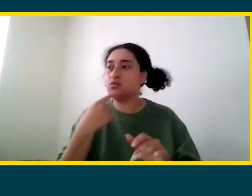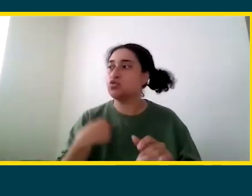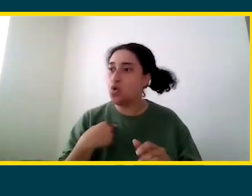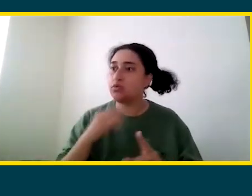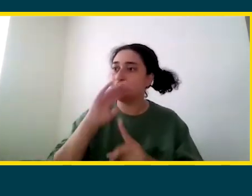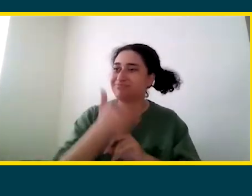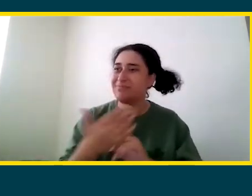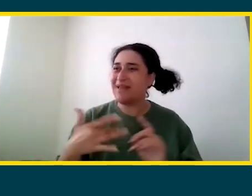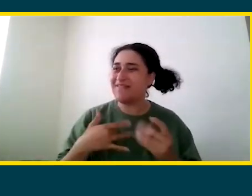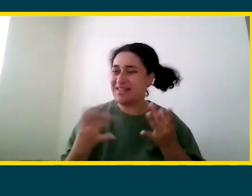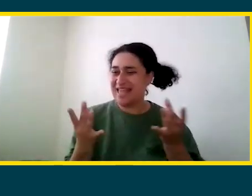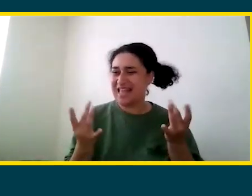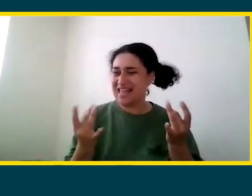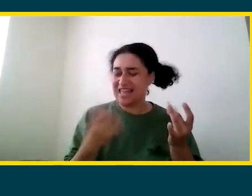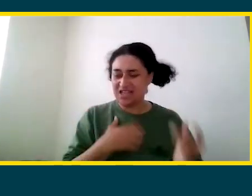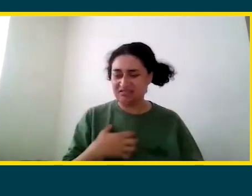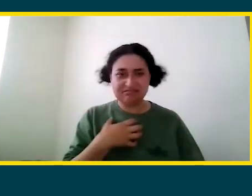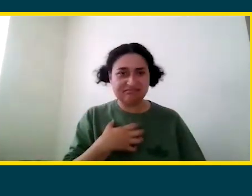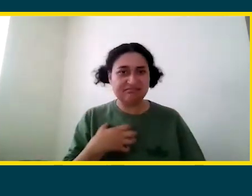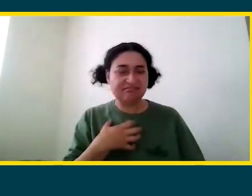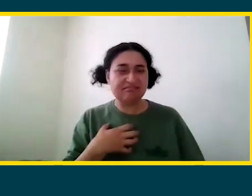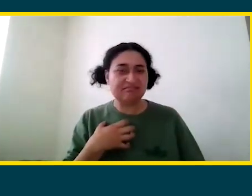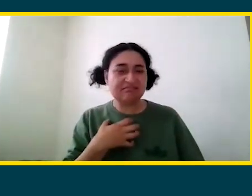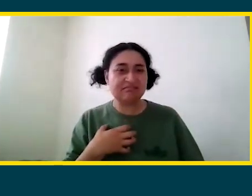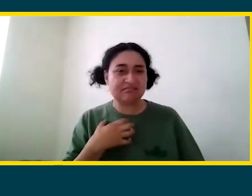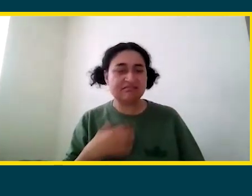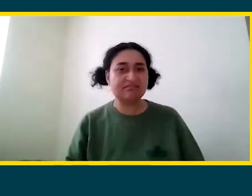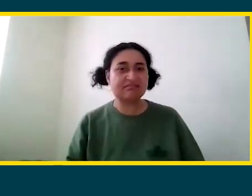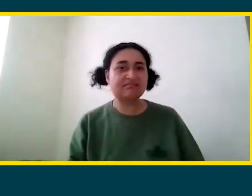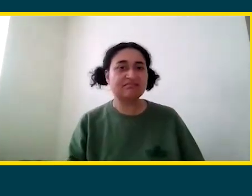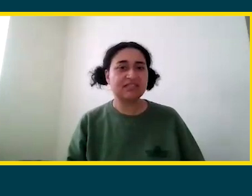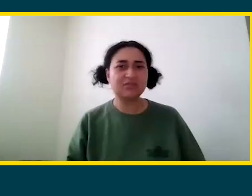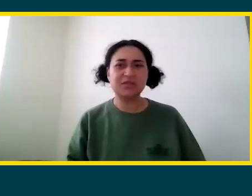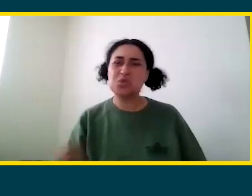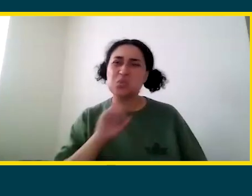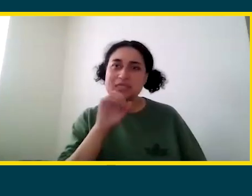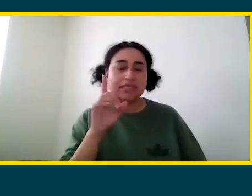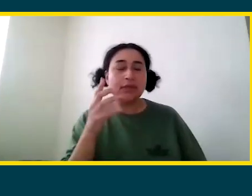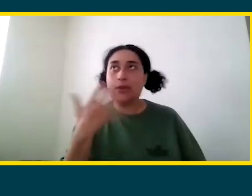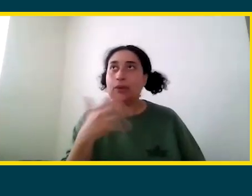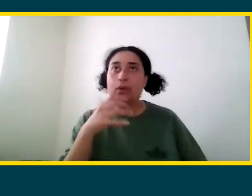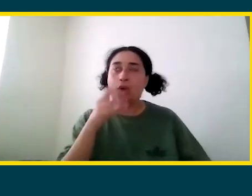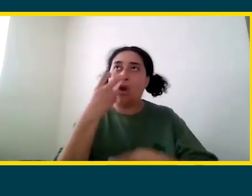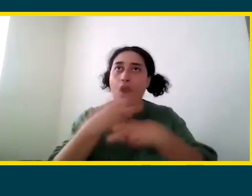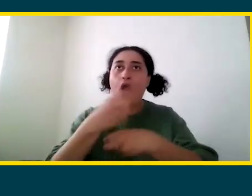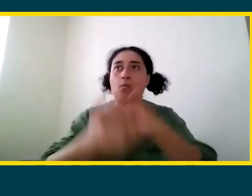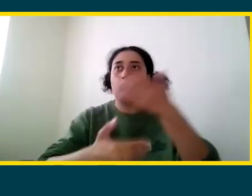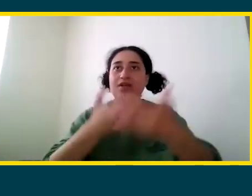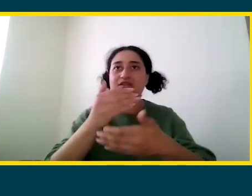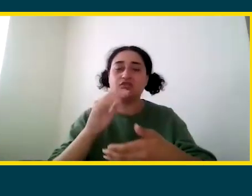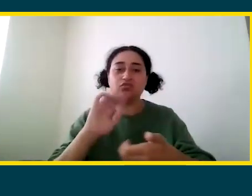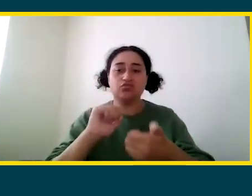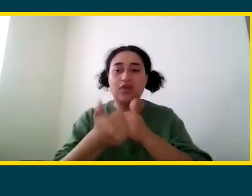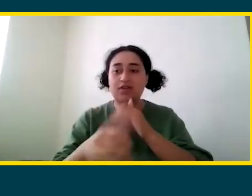really icky. It's been a really intense process to get into trans joy